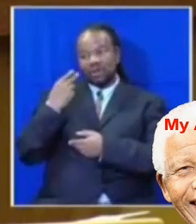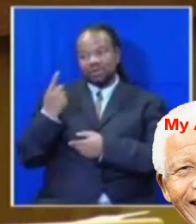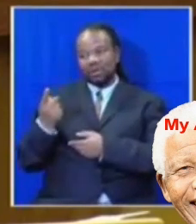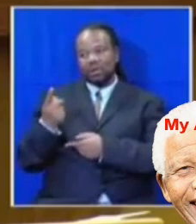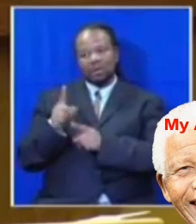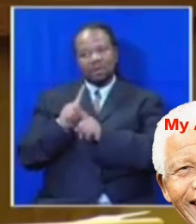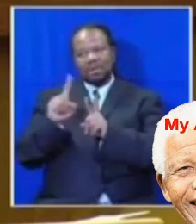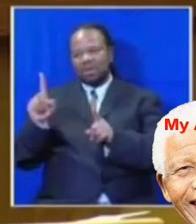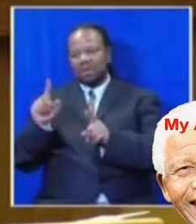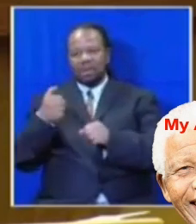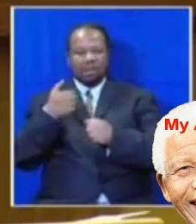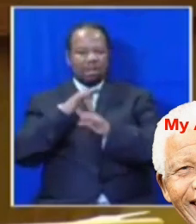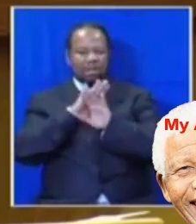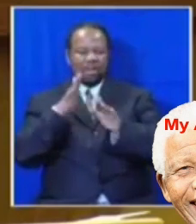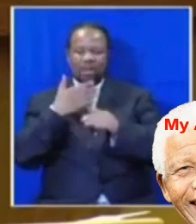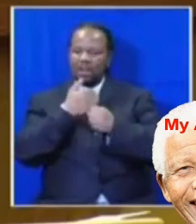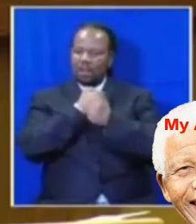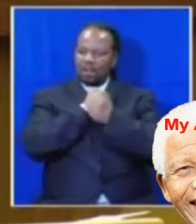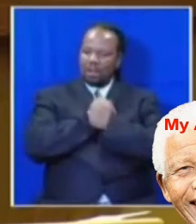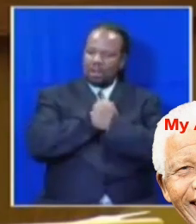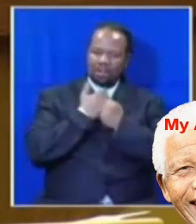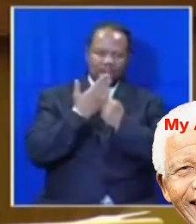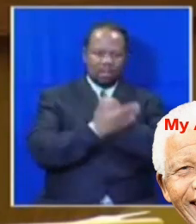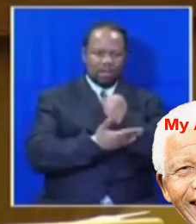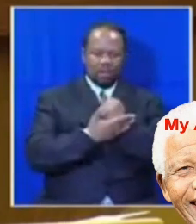Unpatriotic compatriots of opposites.